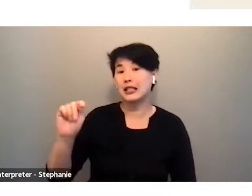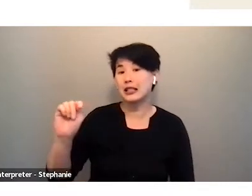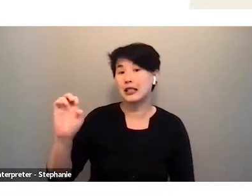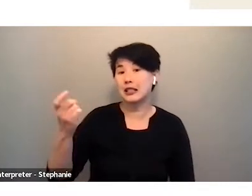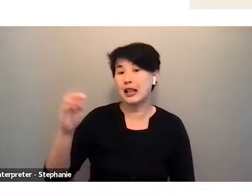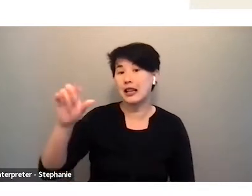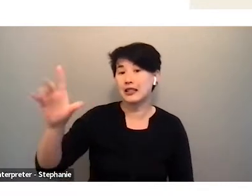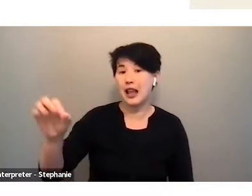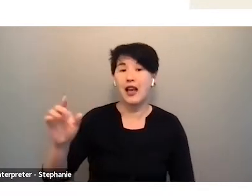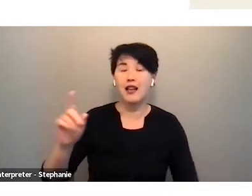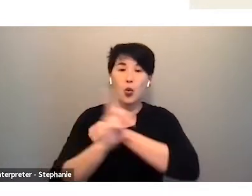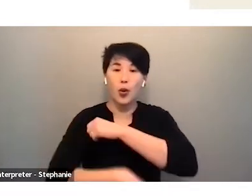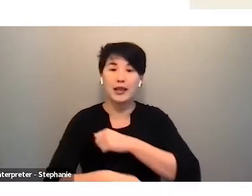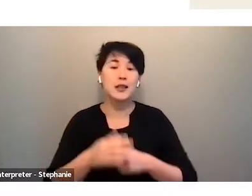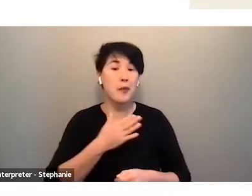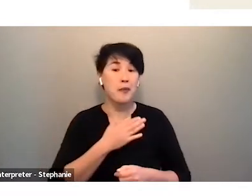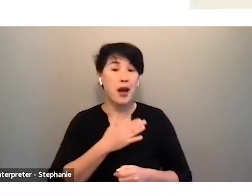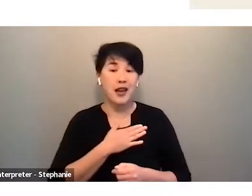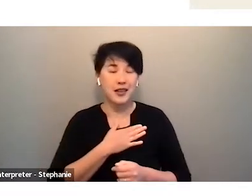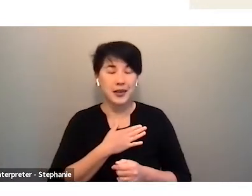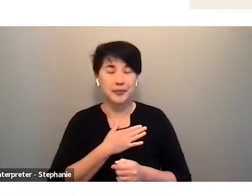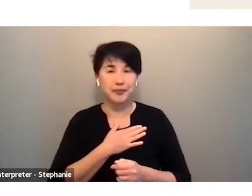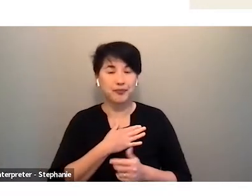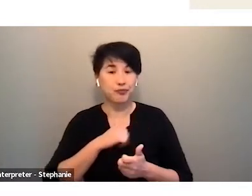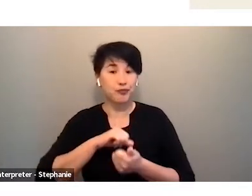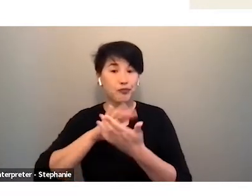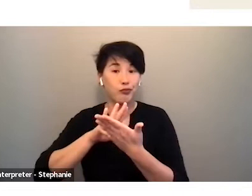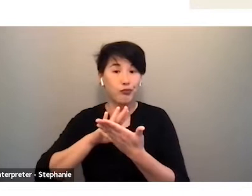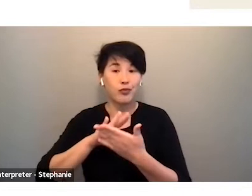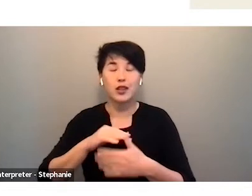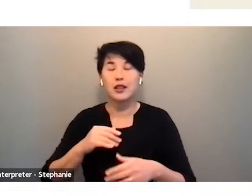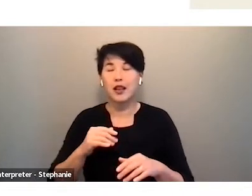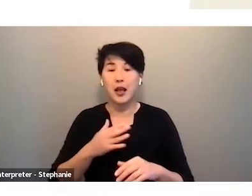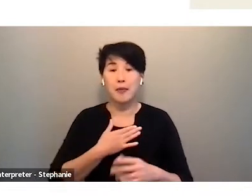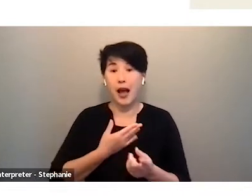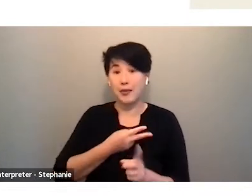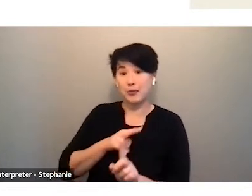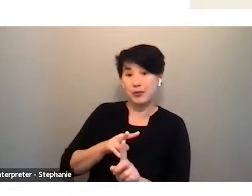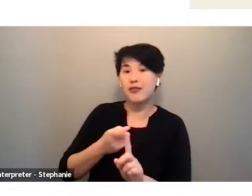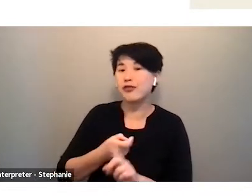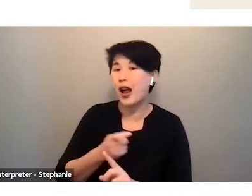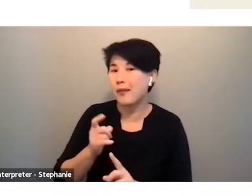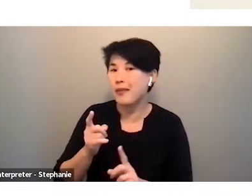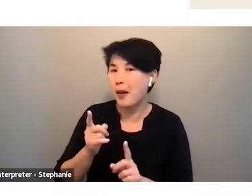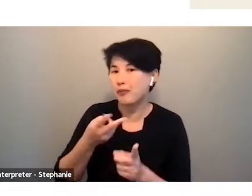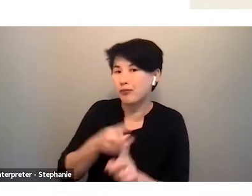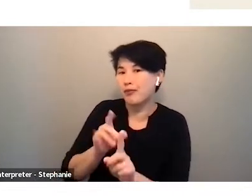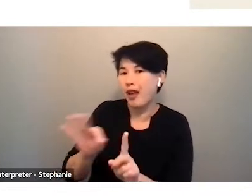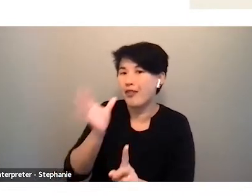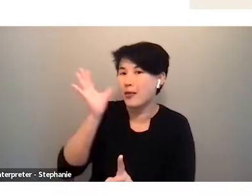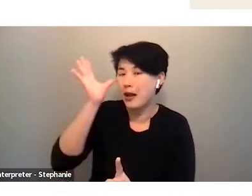of came to this kind of problem from the perspective of a parent, and my